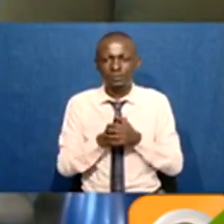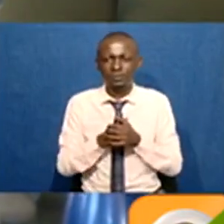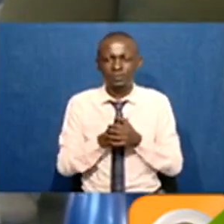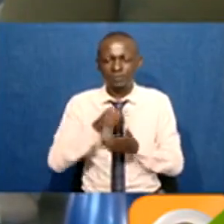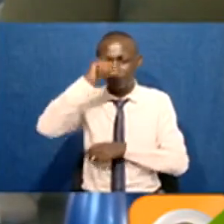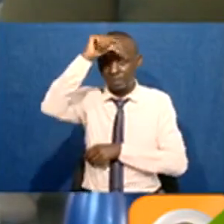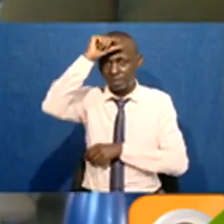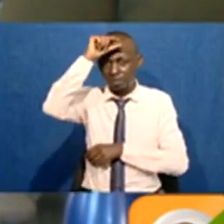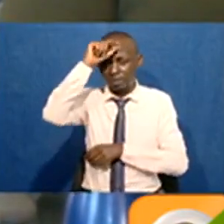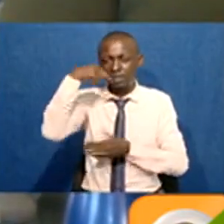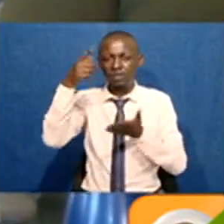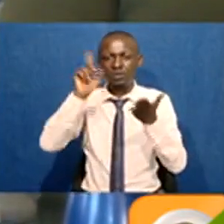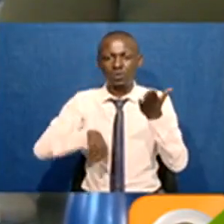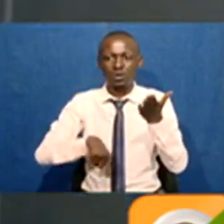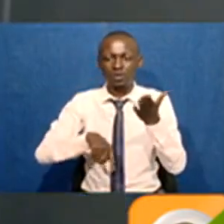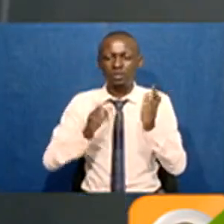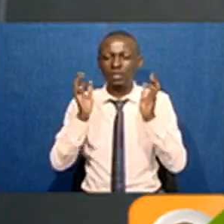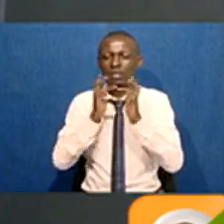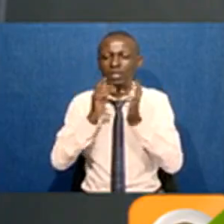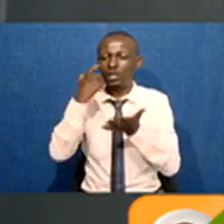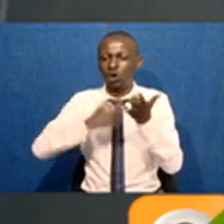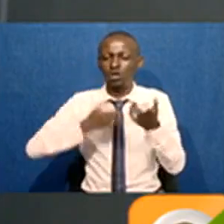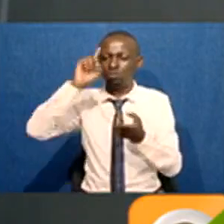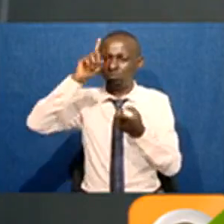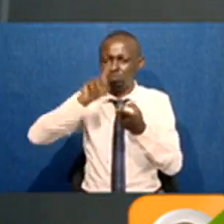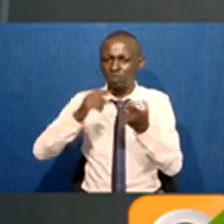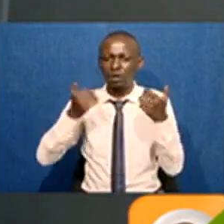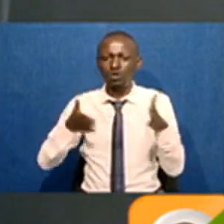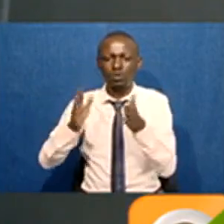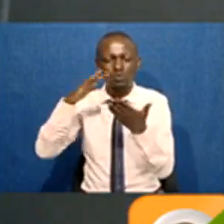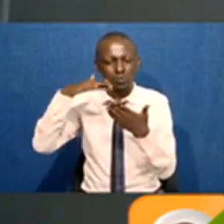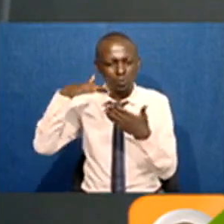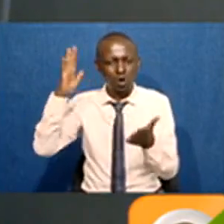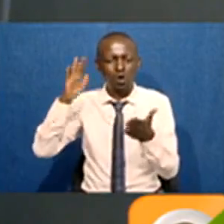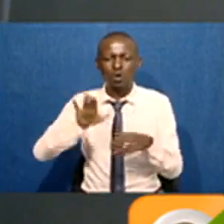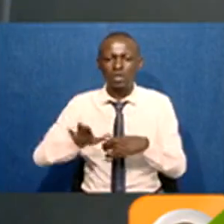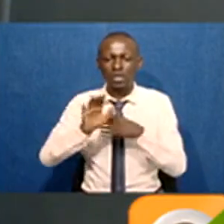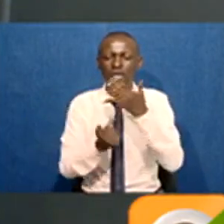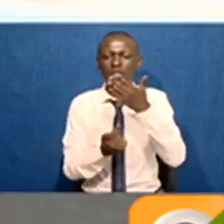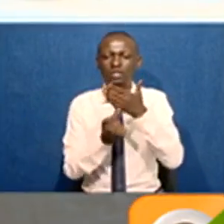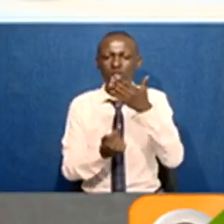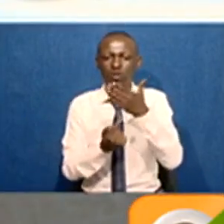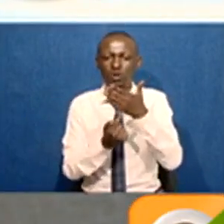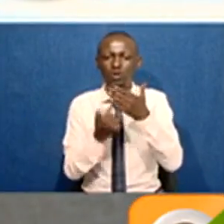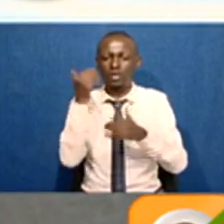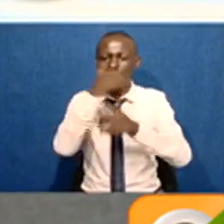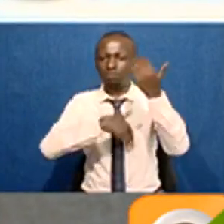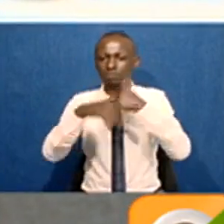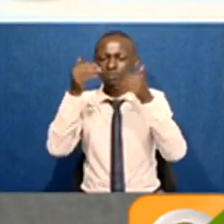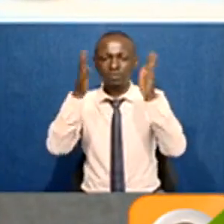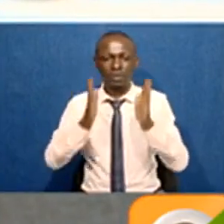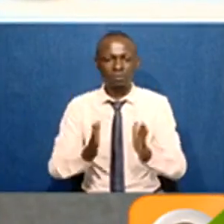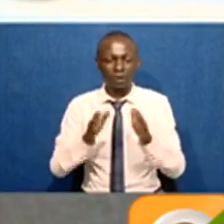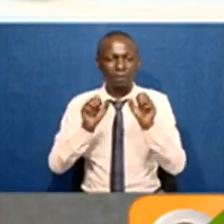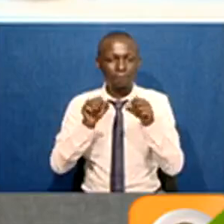the government has been urged to lower internet prices to unlock more opportunities in the digital economy, with experts noting that this could be